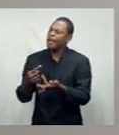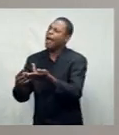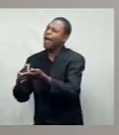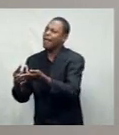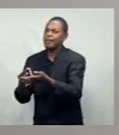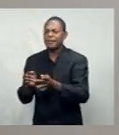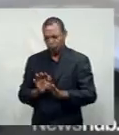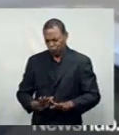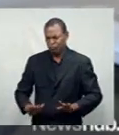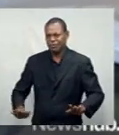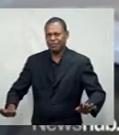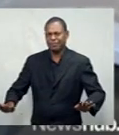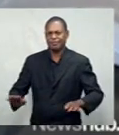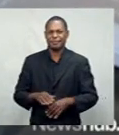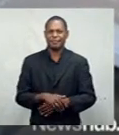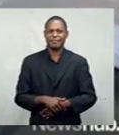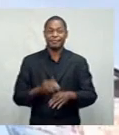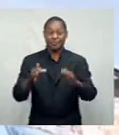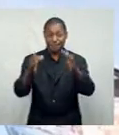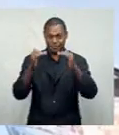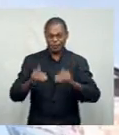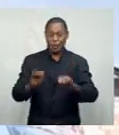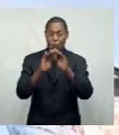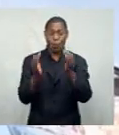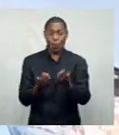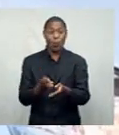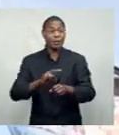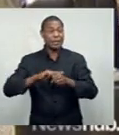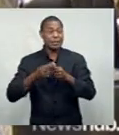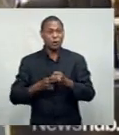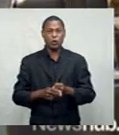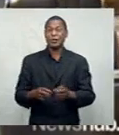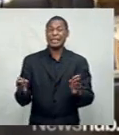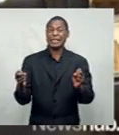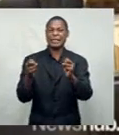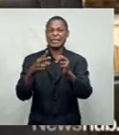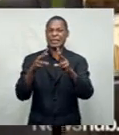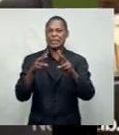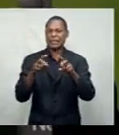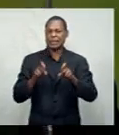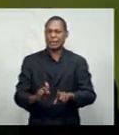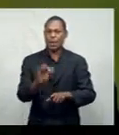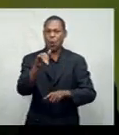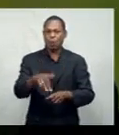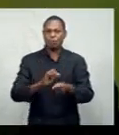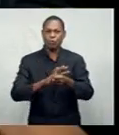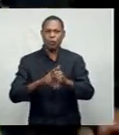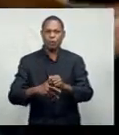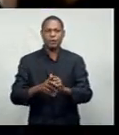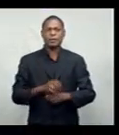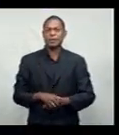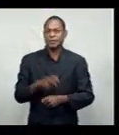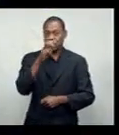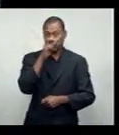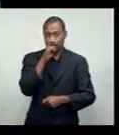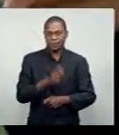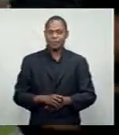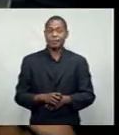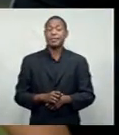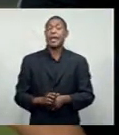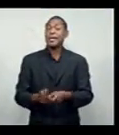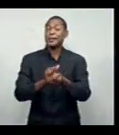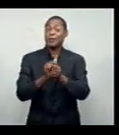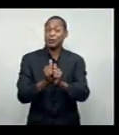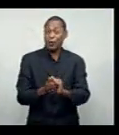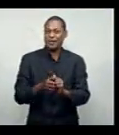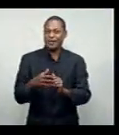children. Coming up in world news, Sydney stay-home order made stricter. And later in sports, Bauer blessed